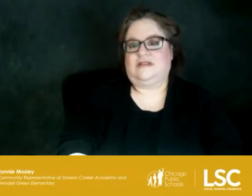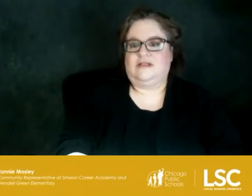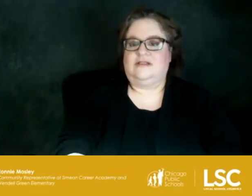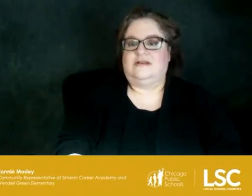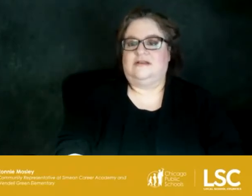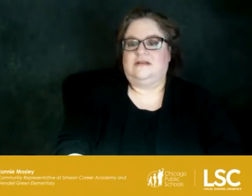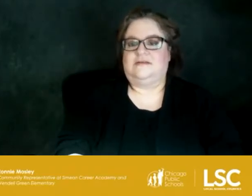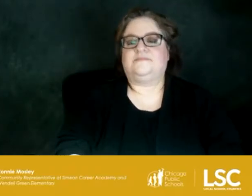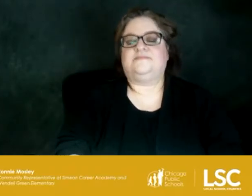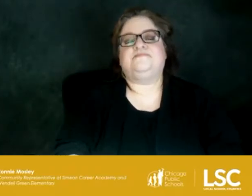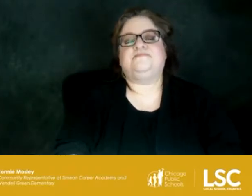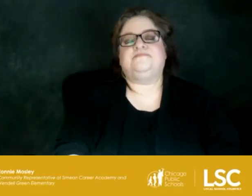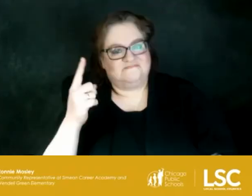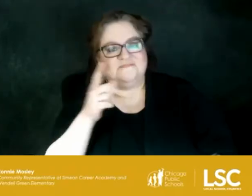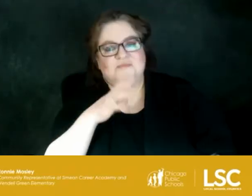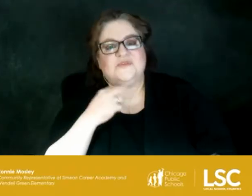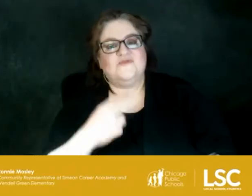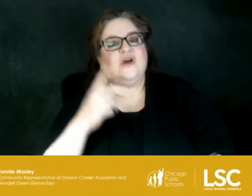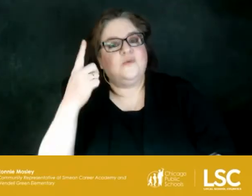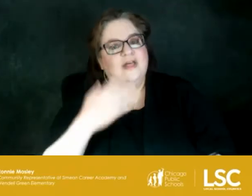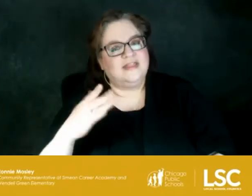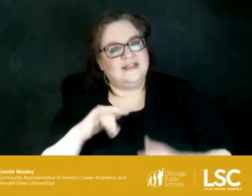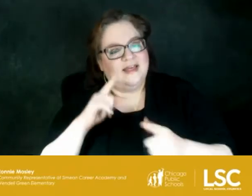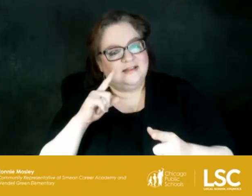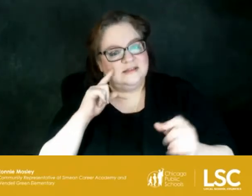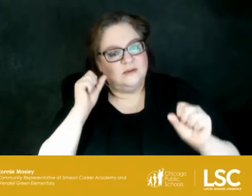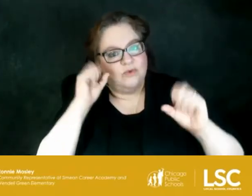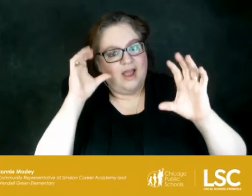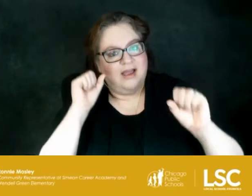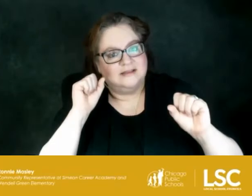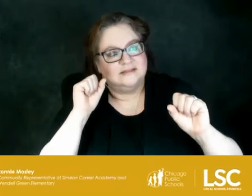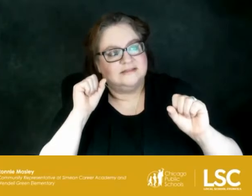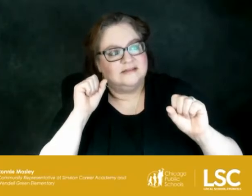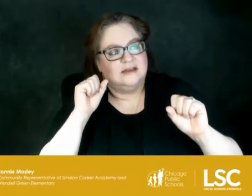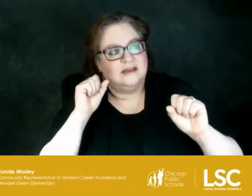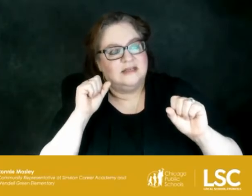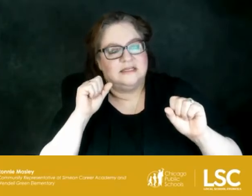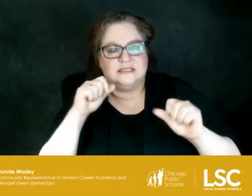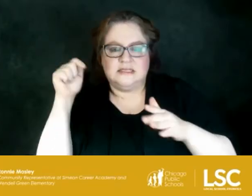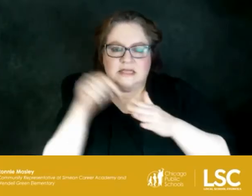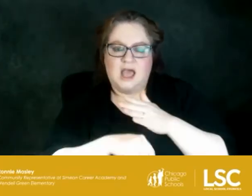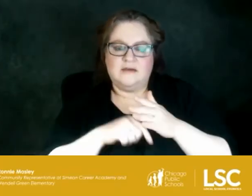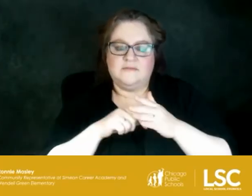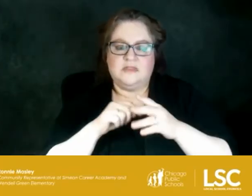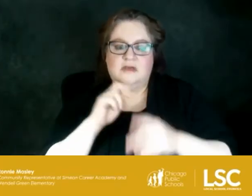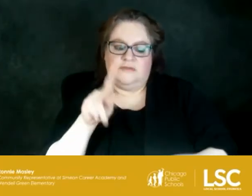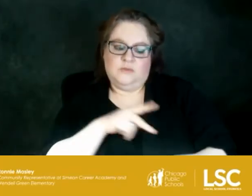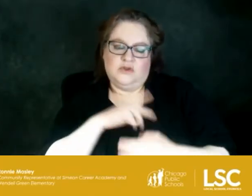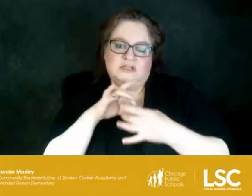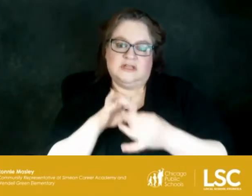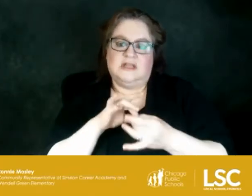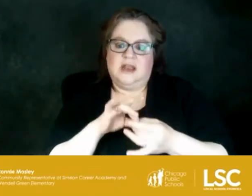One thing that surprised me, just the personal, the depth of the personal connections. I